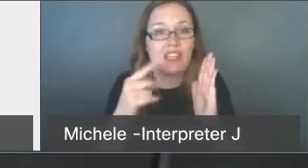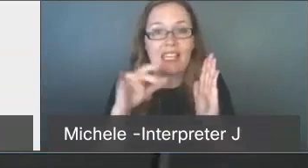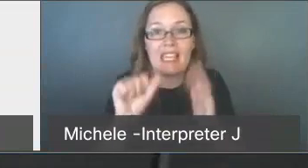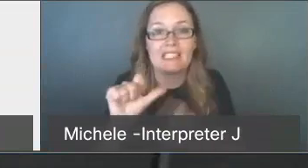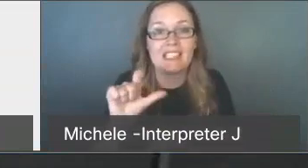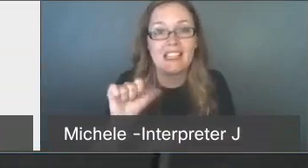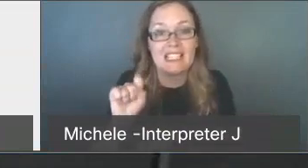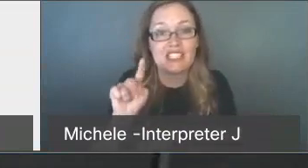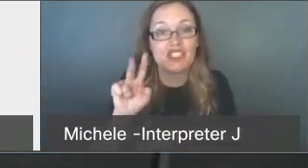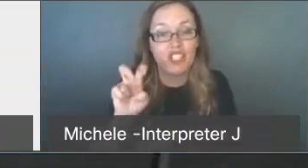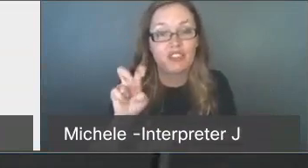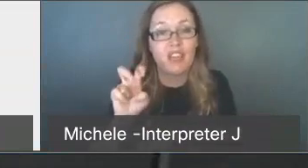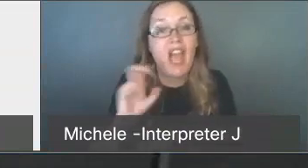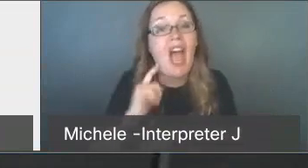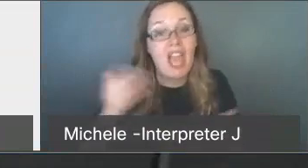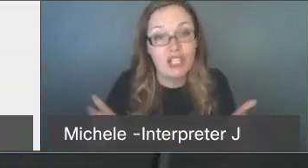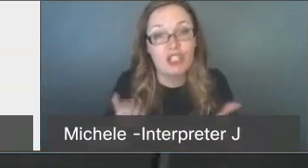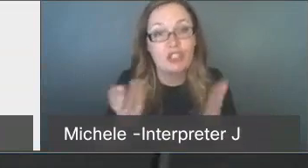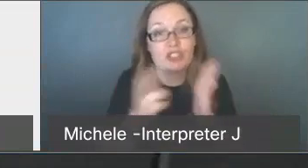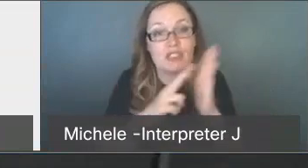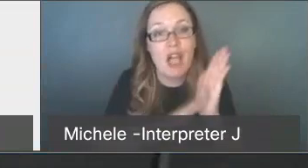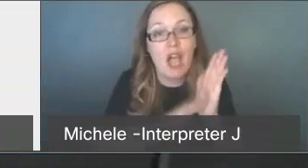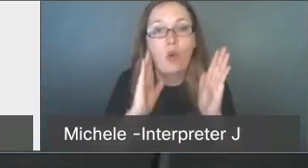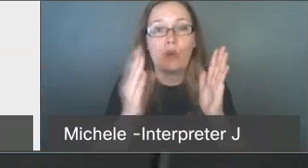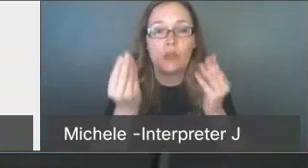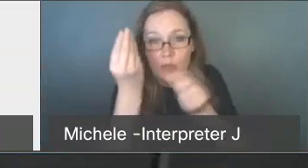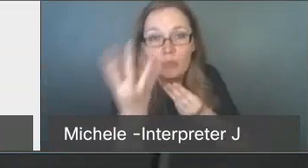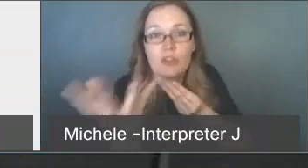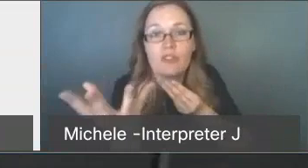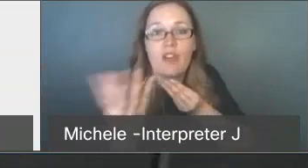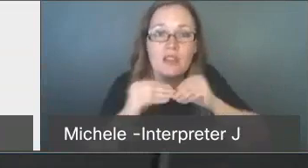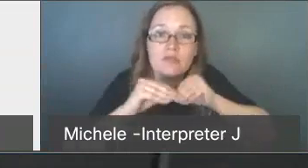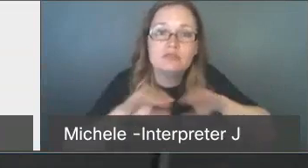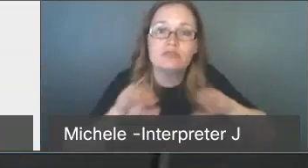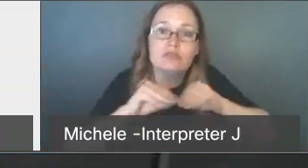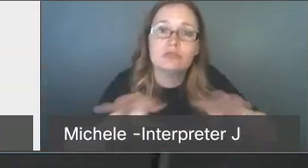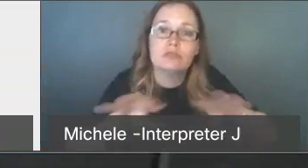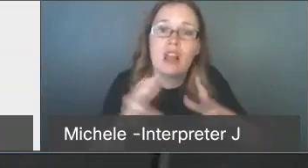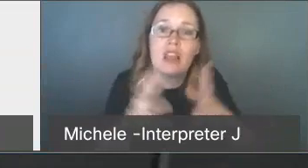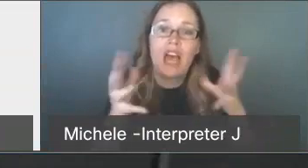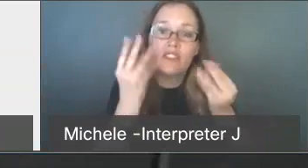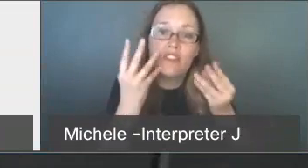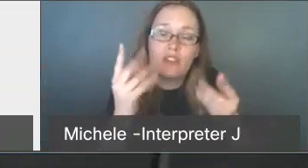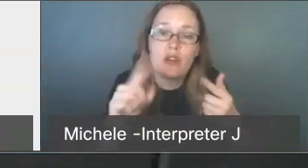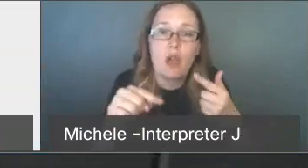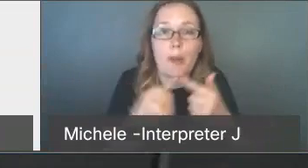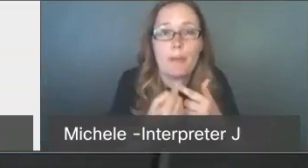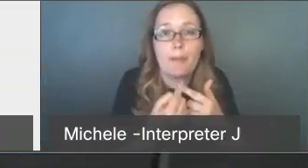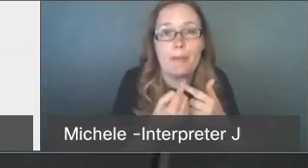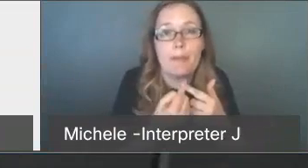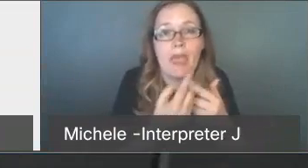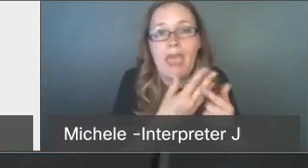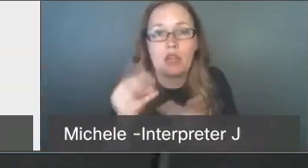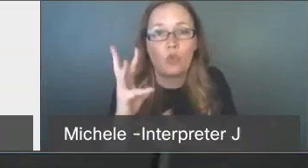encourage you to do that. We supply lots of important information, not to mention registration for our webinars. And here's the